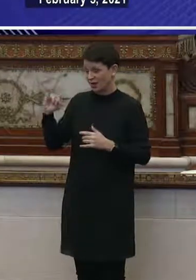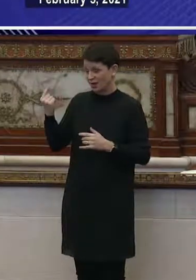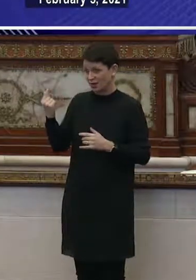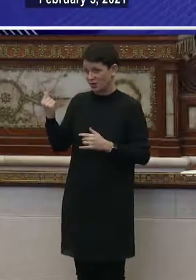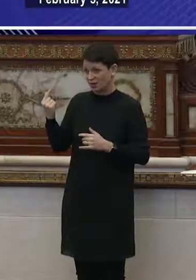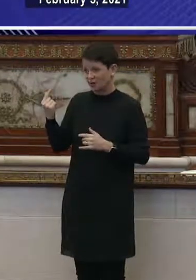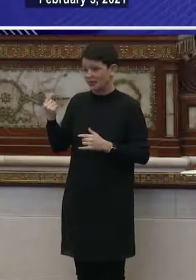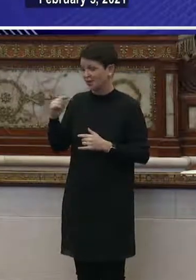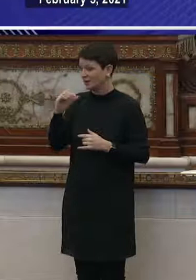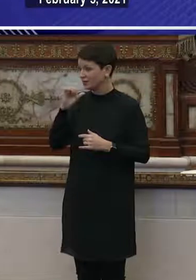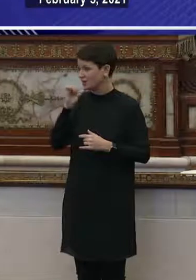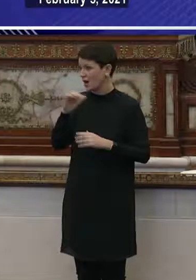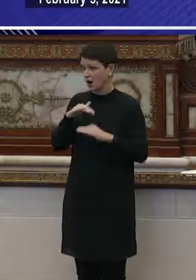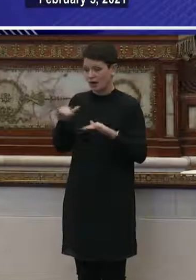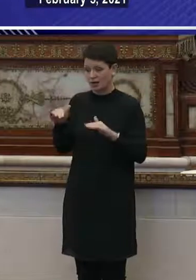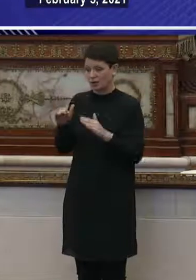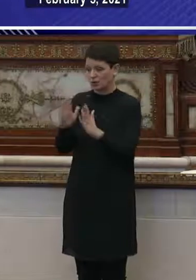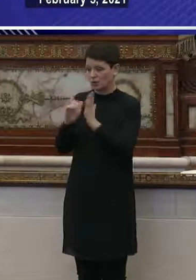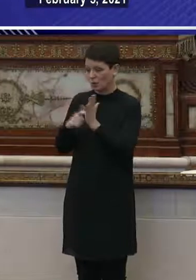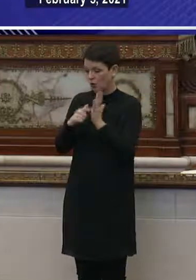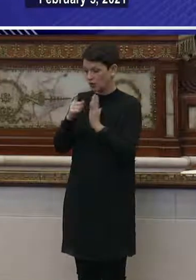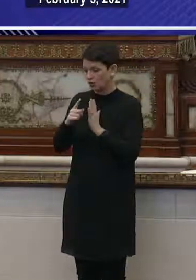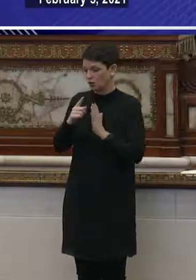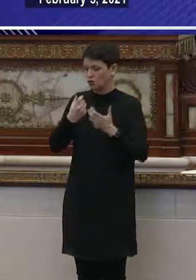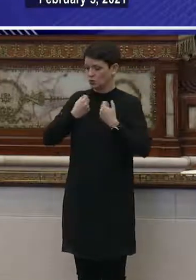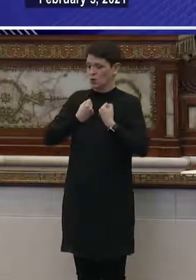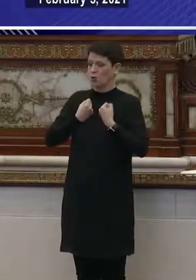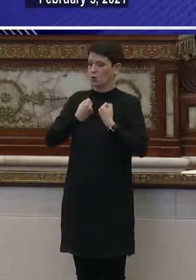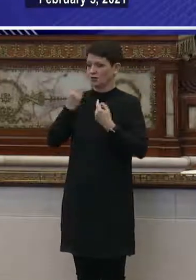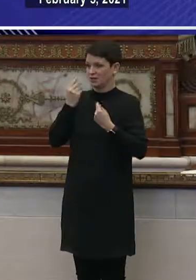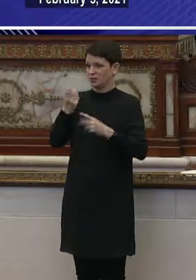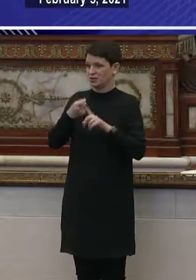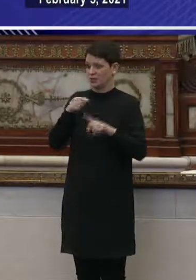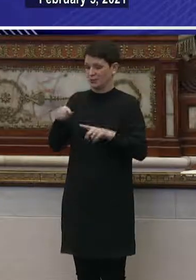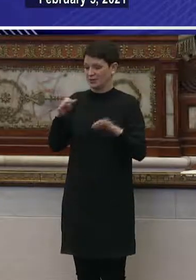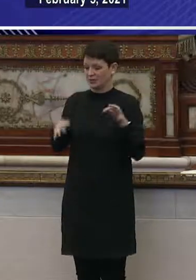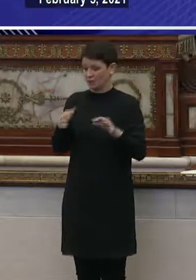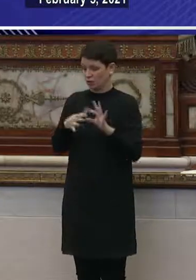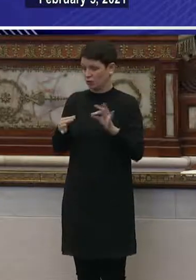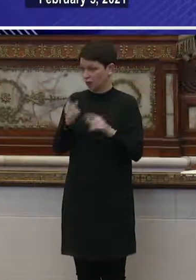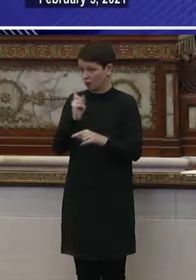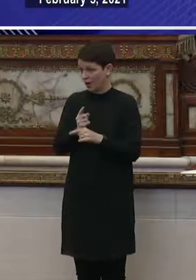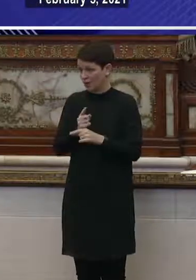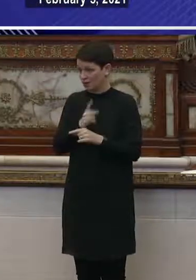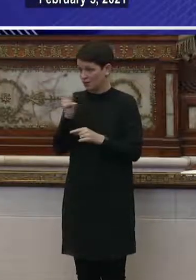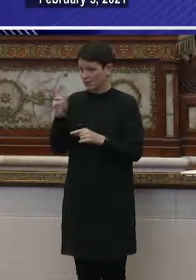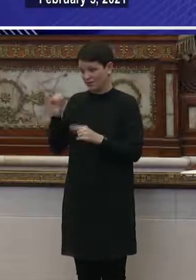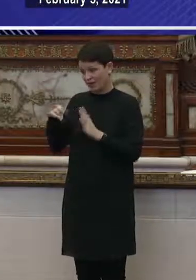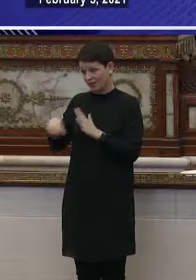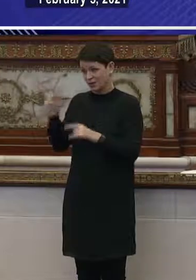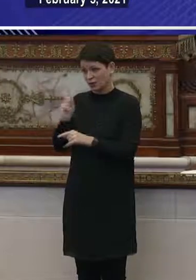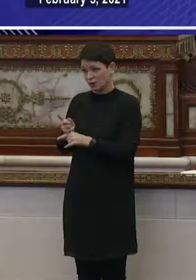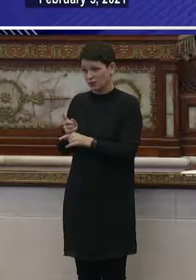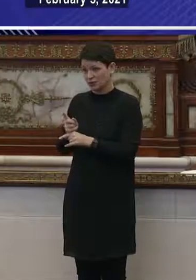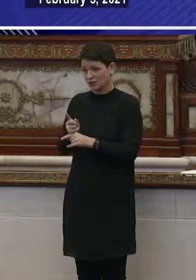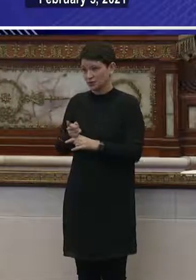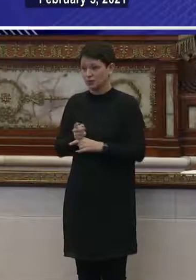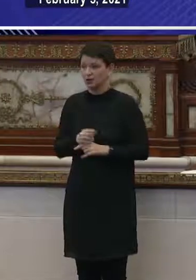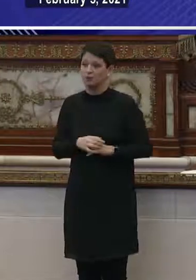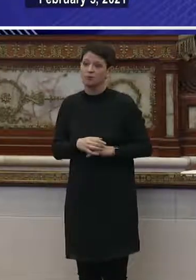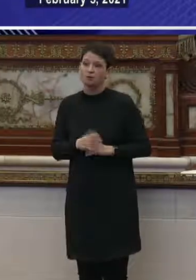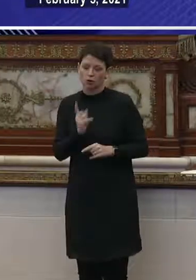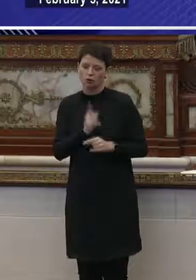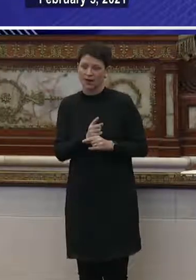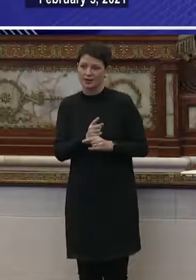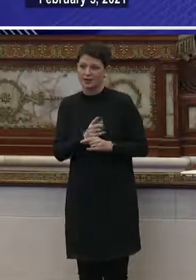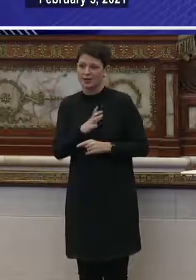General is not requiring you to withhold information from this hearing because of that investigation, correct? That is